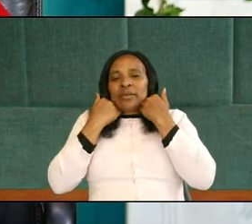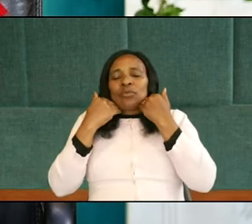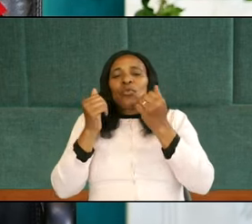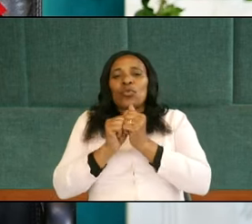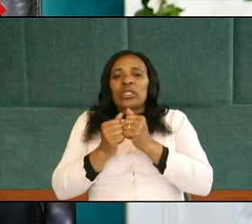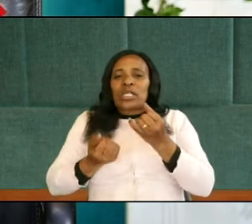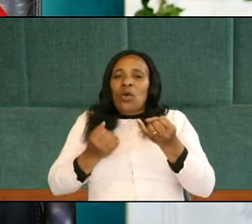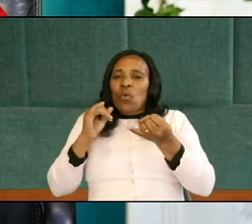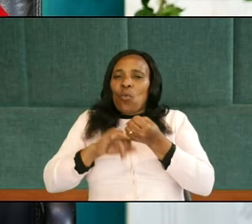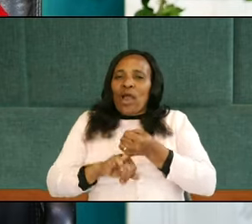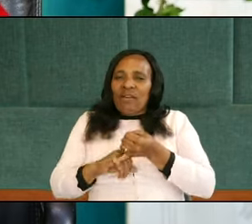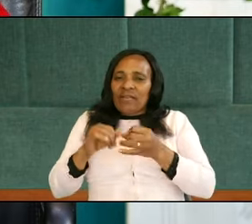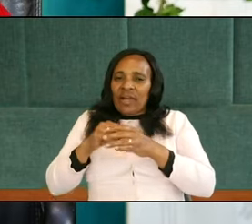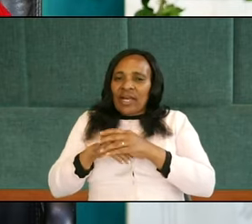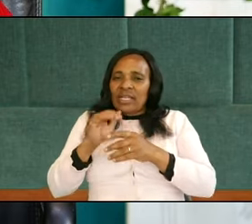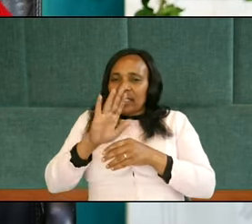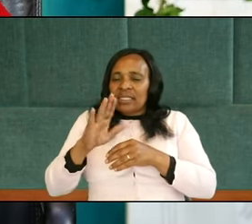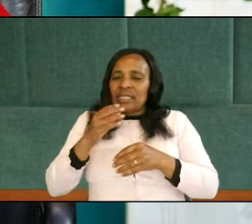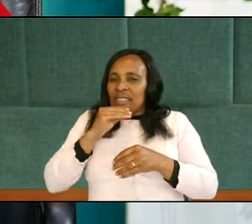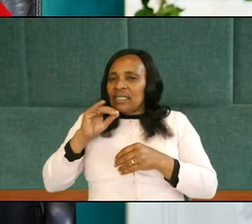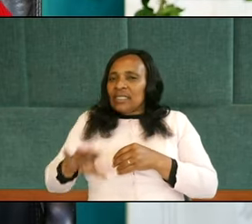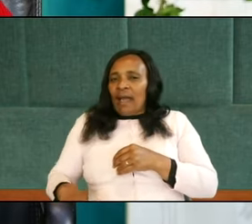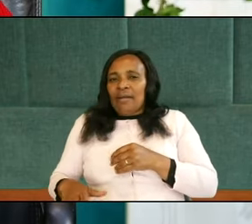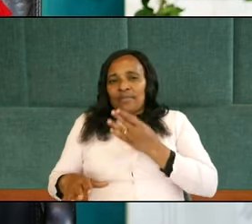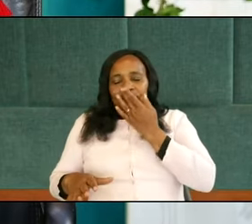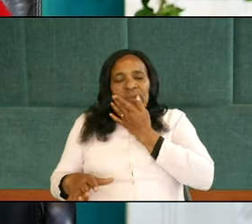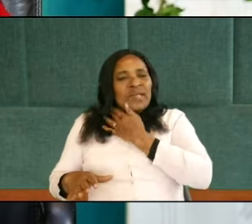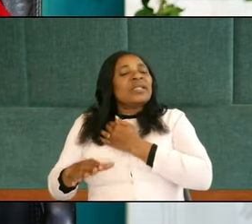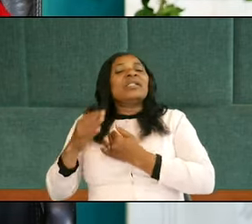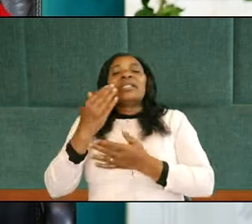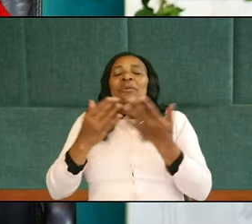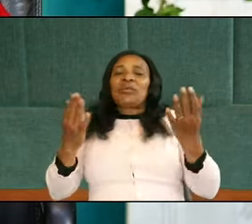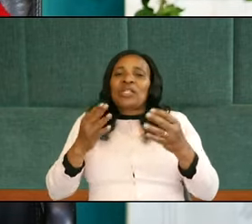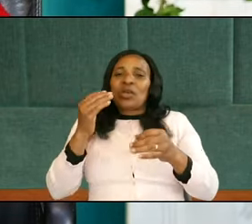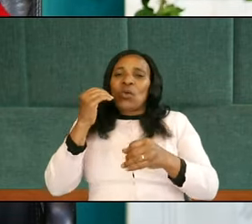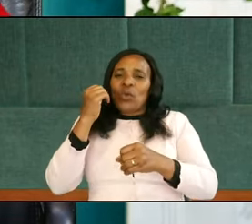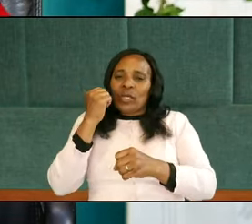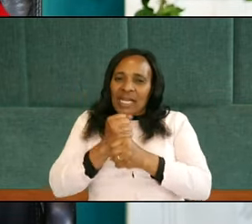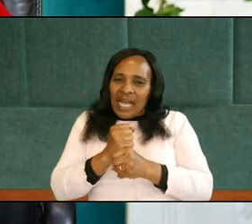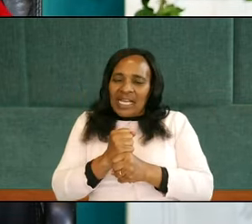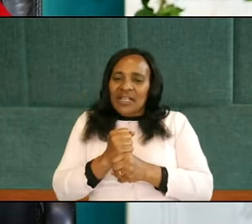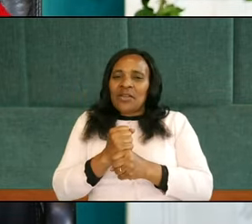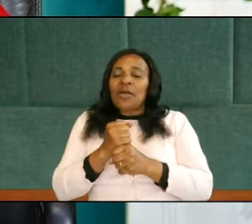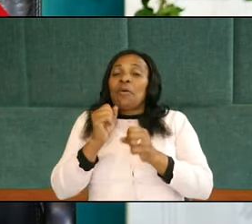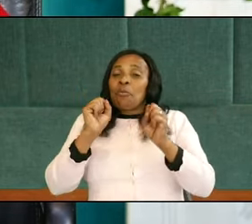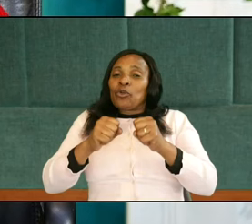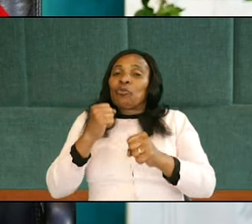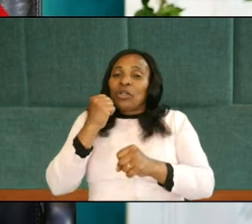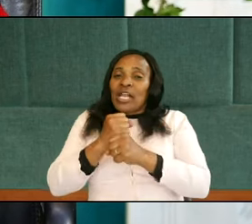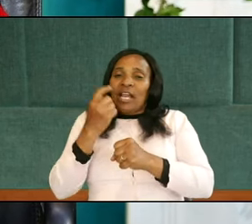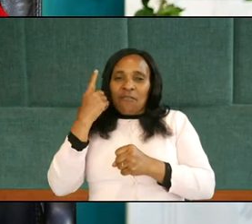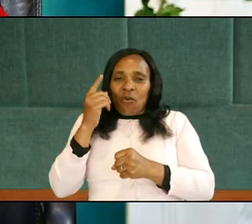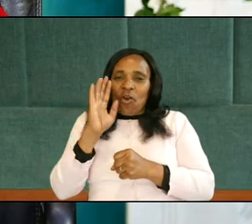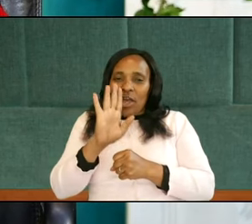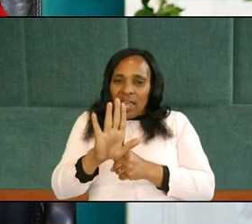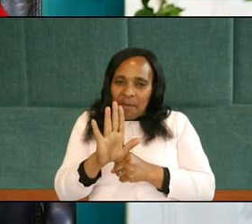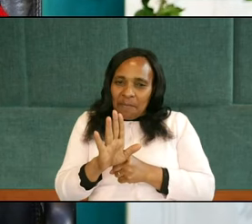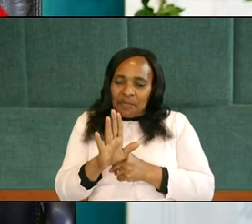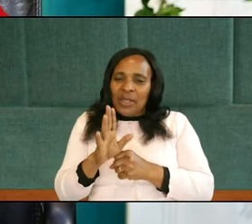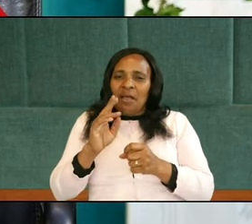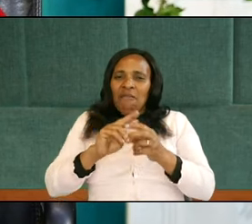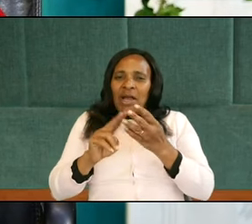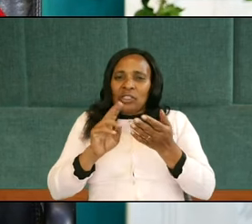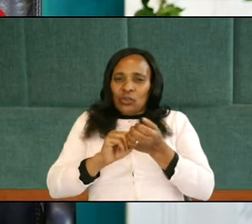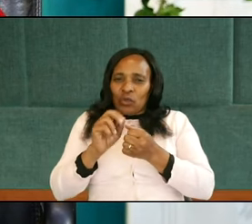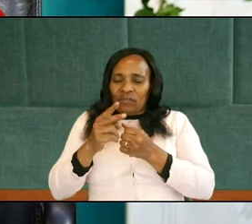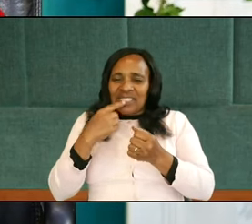the sight of this son." So it's like something that he had done was now being done for him. Then verse 12 says, "For thou didst